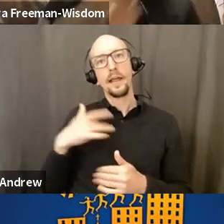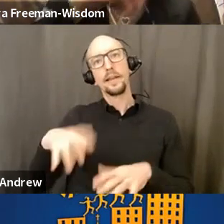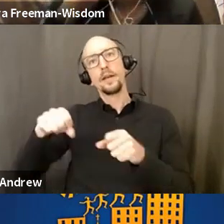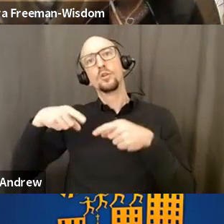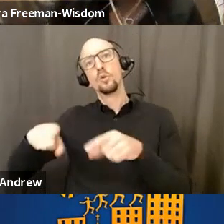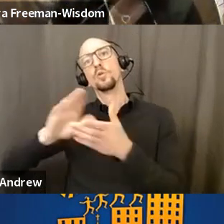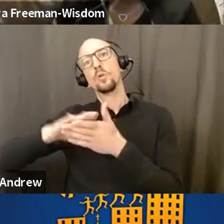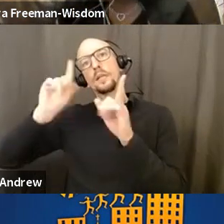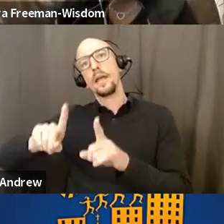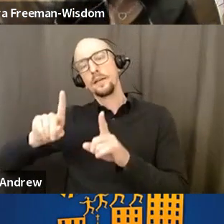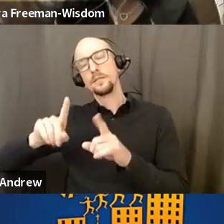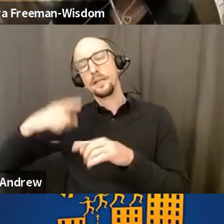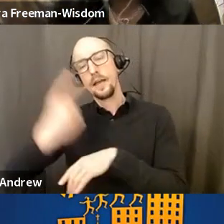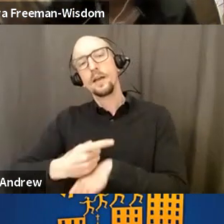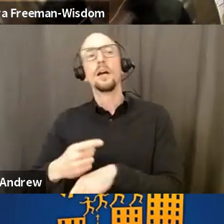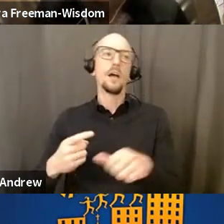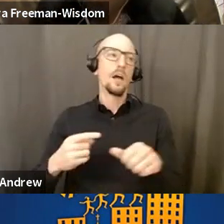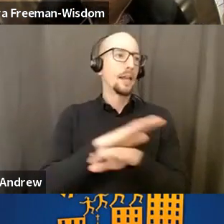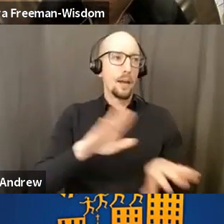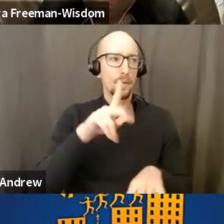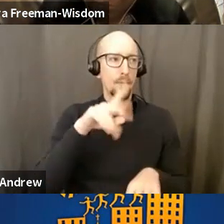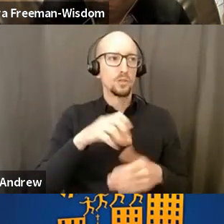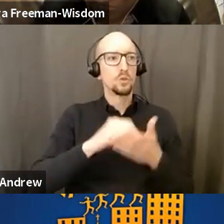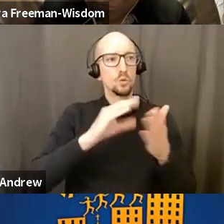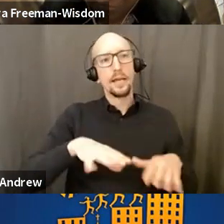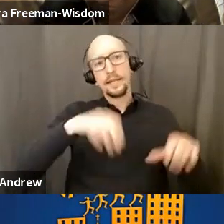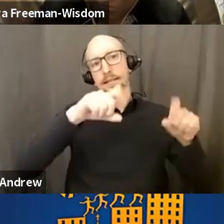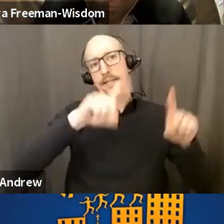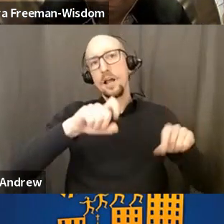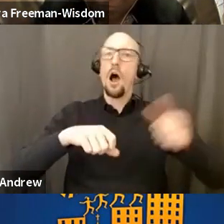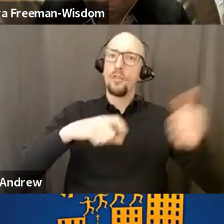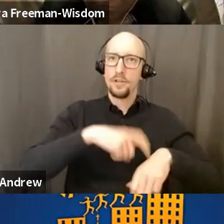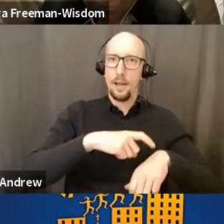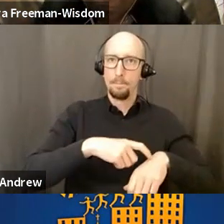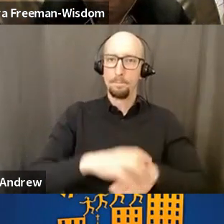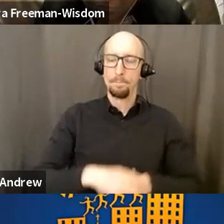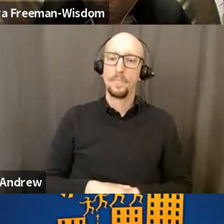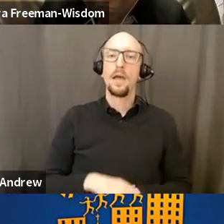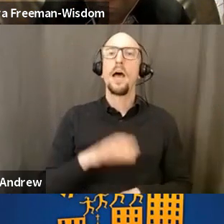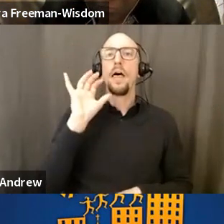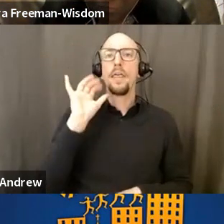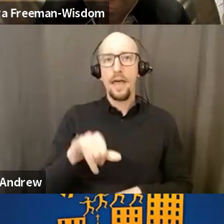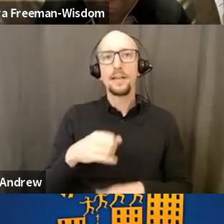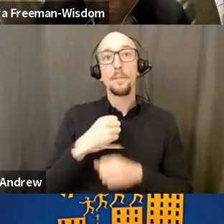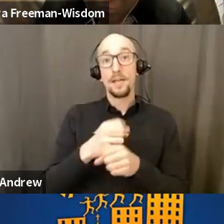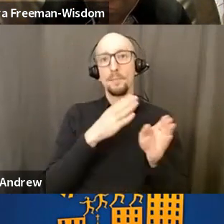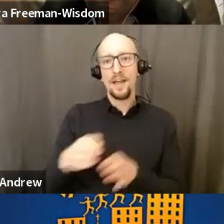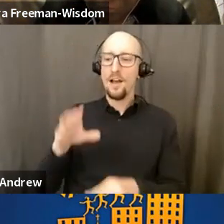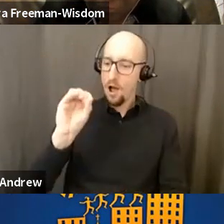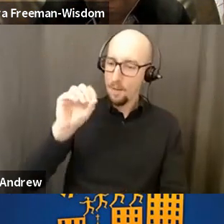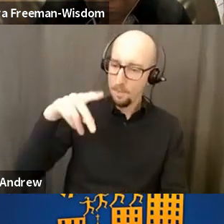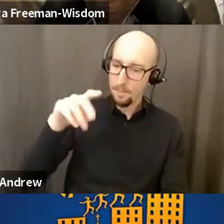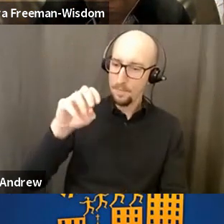students would take the assessment at some other designated time. That is operationalizing the plan, and something that I do have.